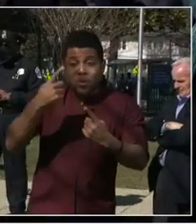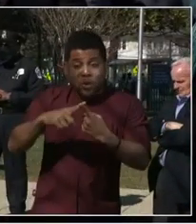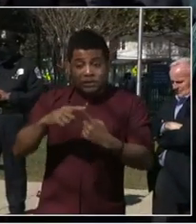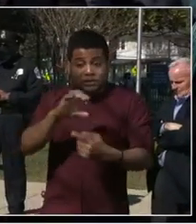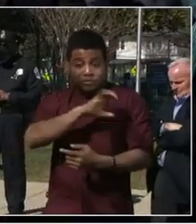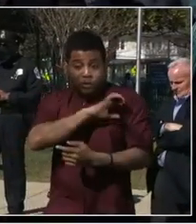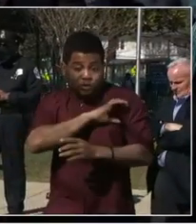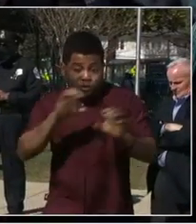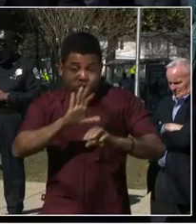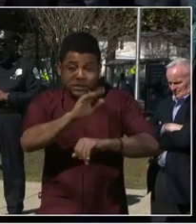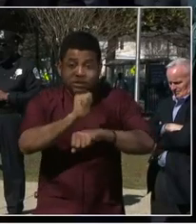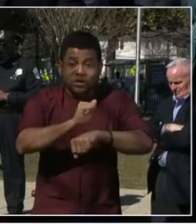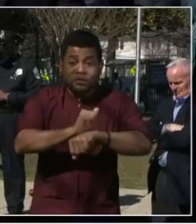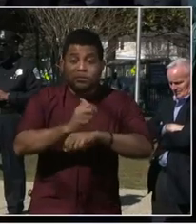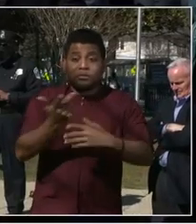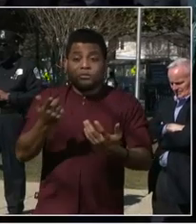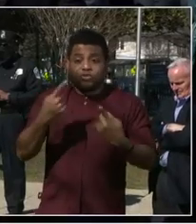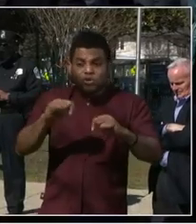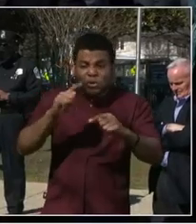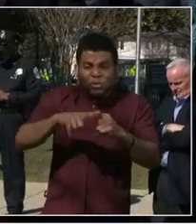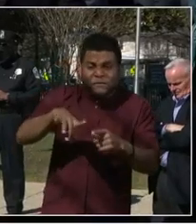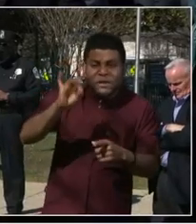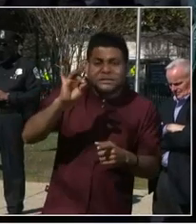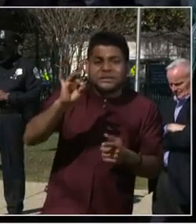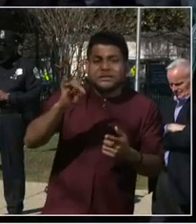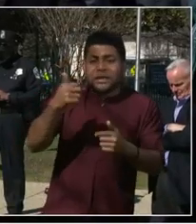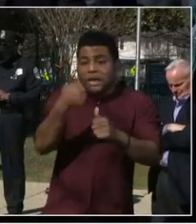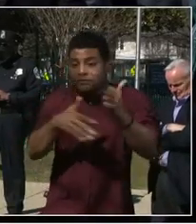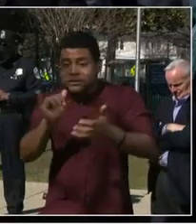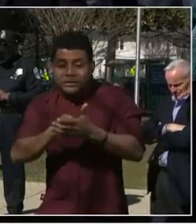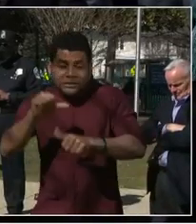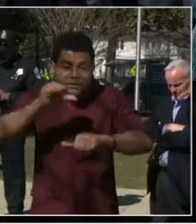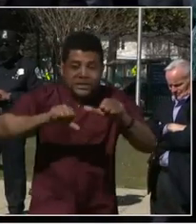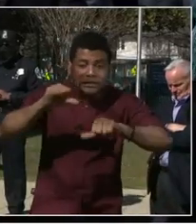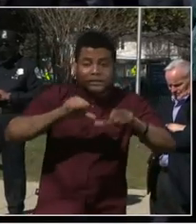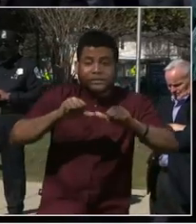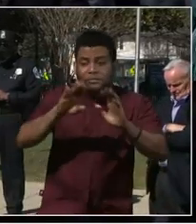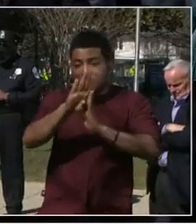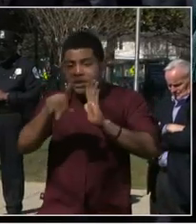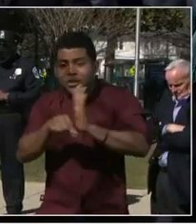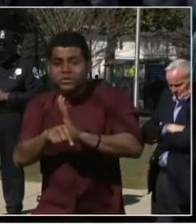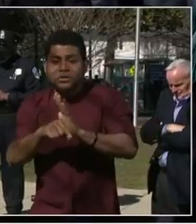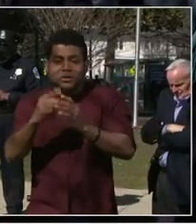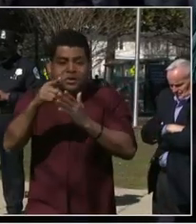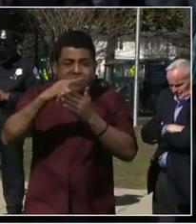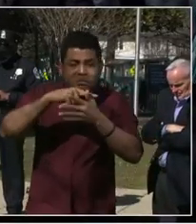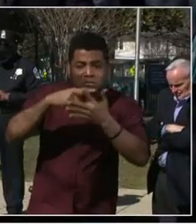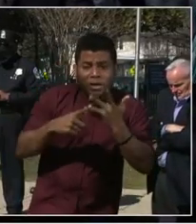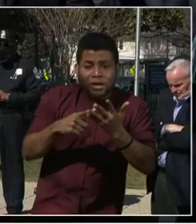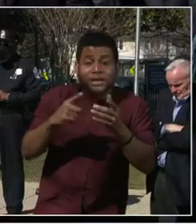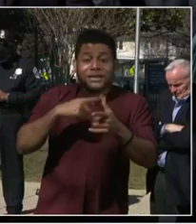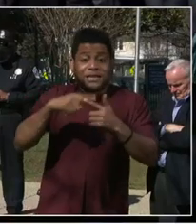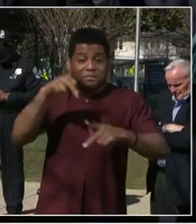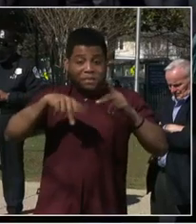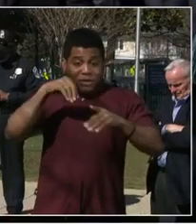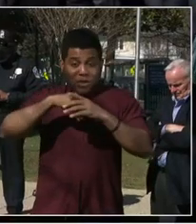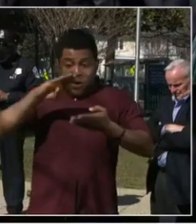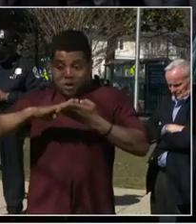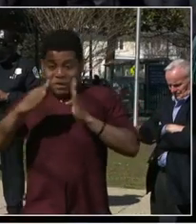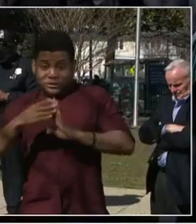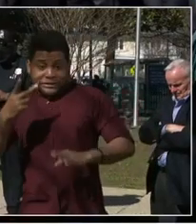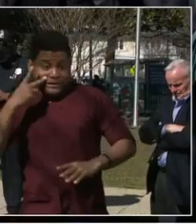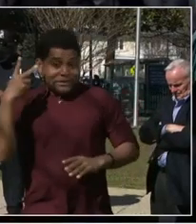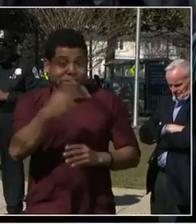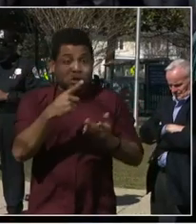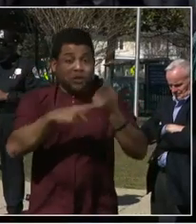responsibility, and we have the science to handle all the things in the background, and you have people in community who see and know what happens in community